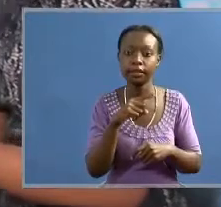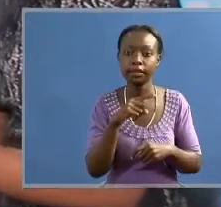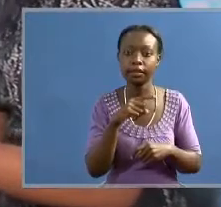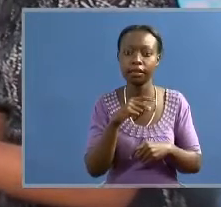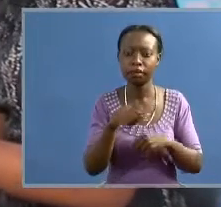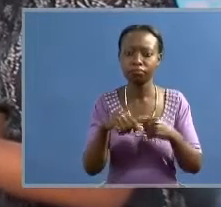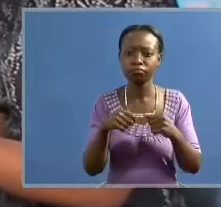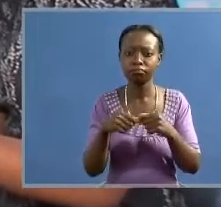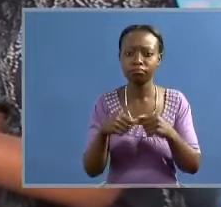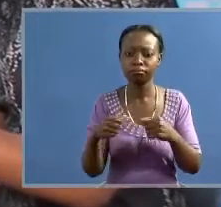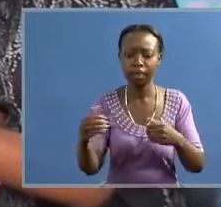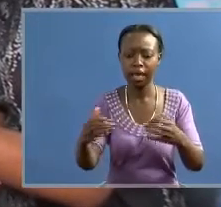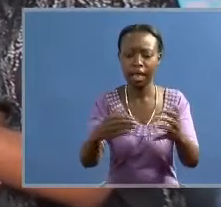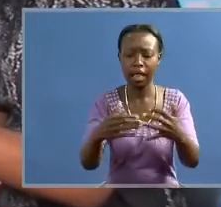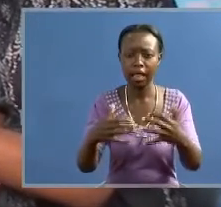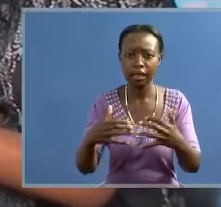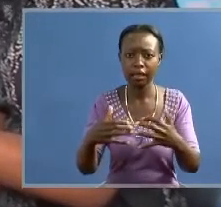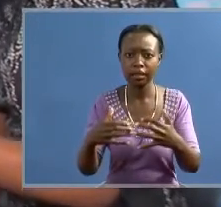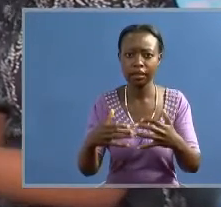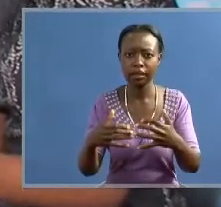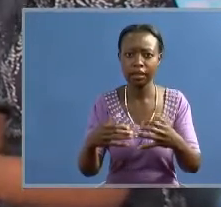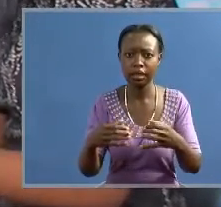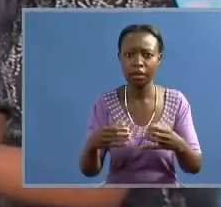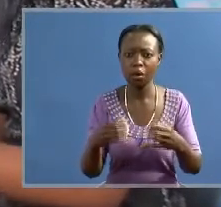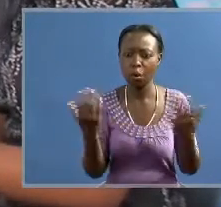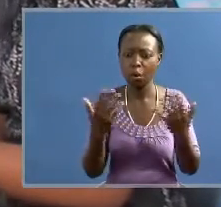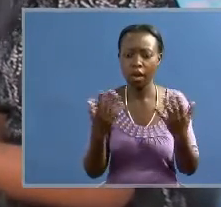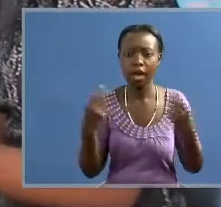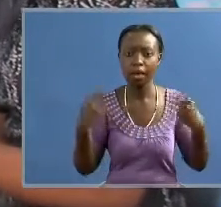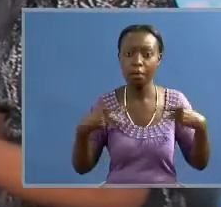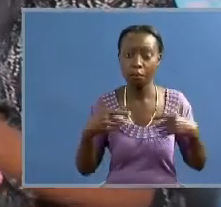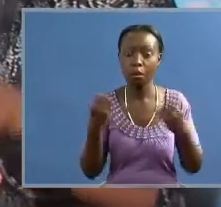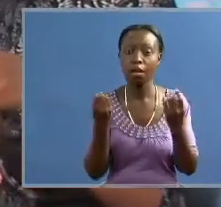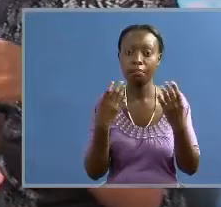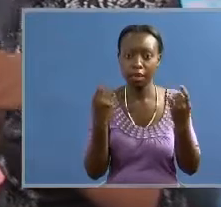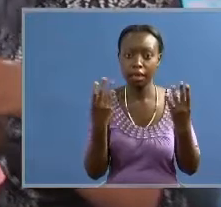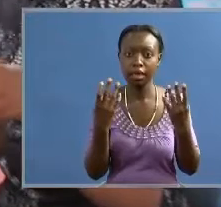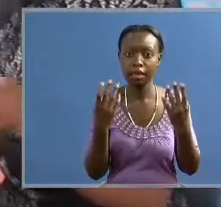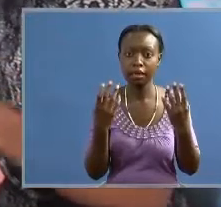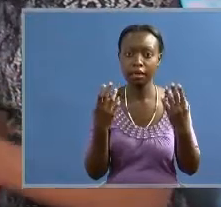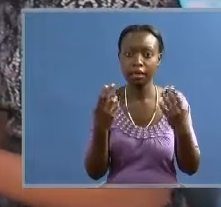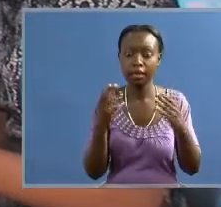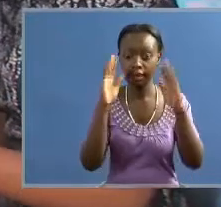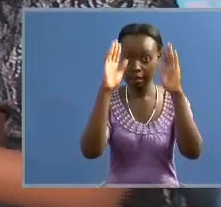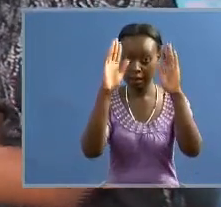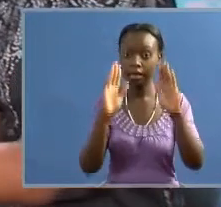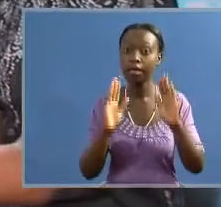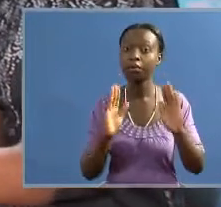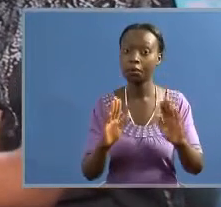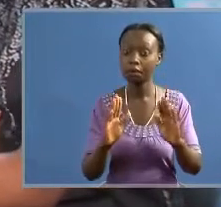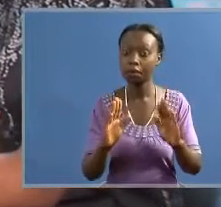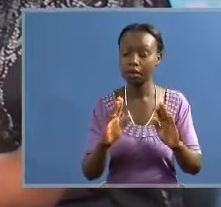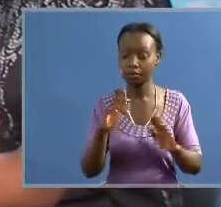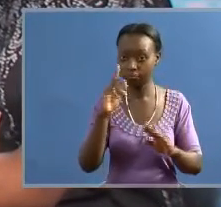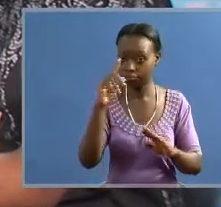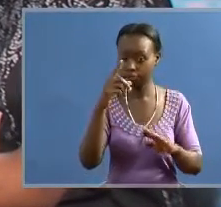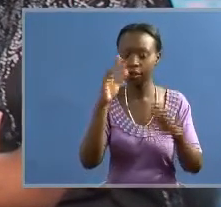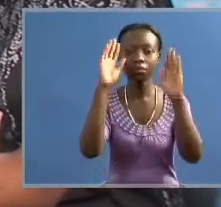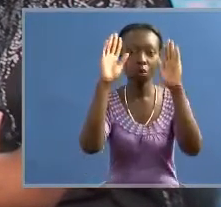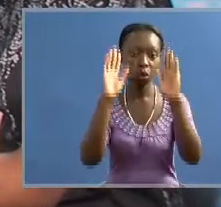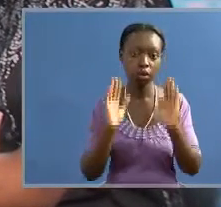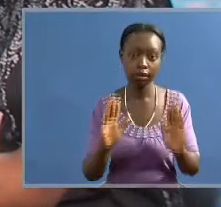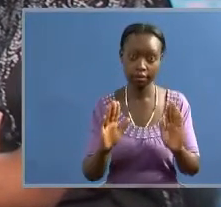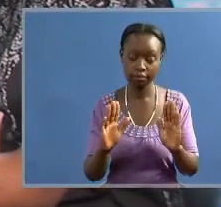conferences and gatherings with large crowds. Right. So that would be very useful in trying to curb